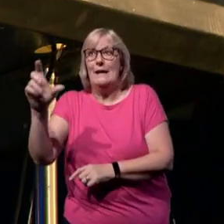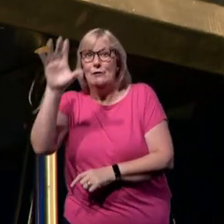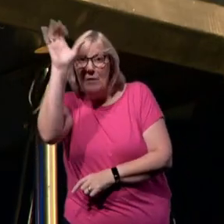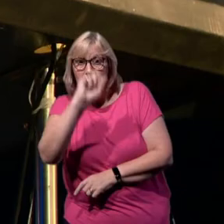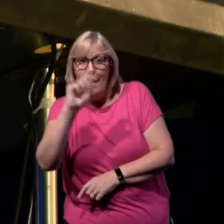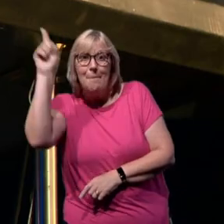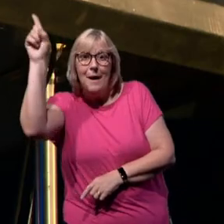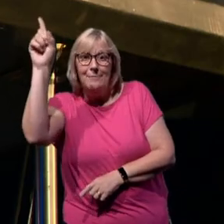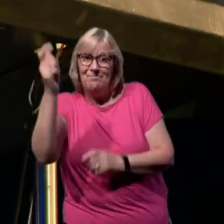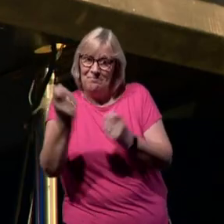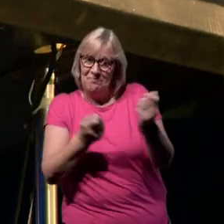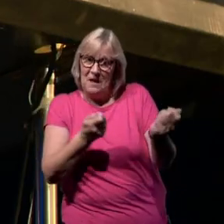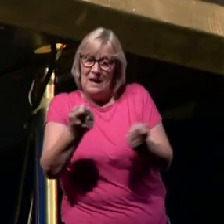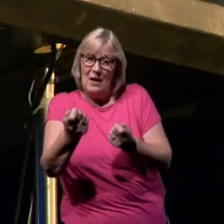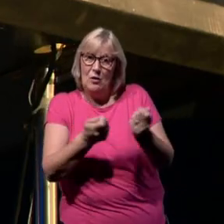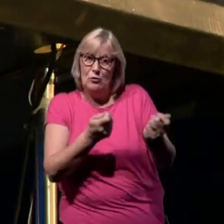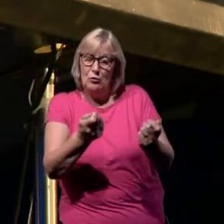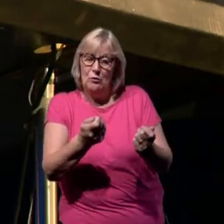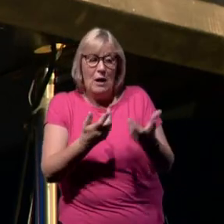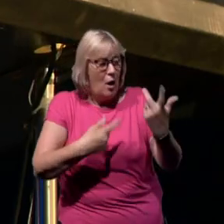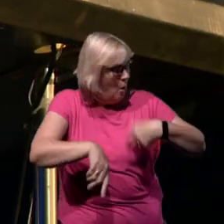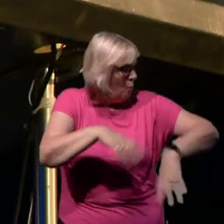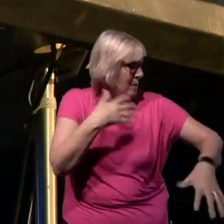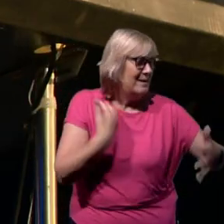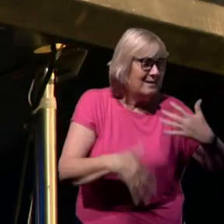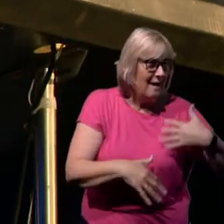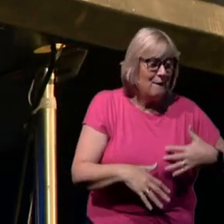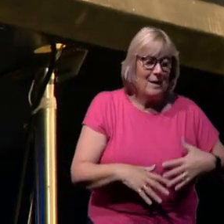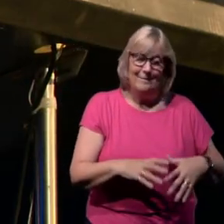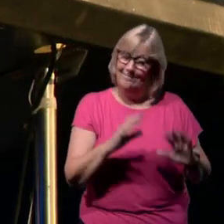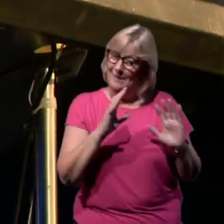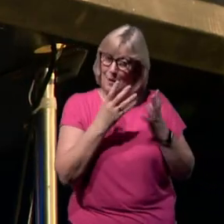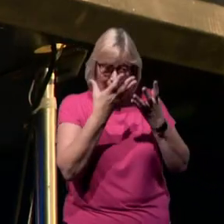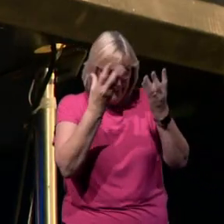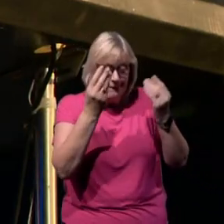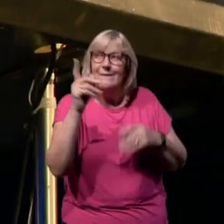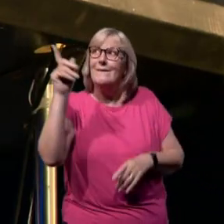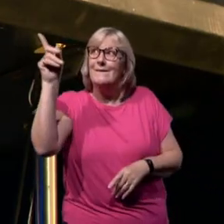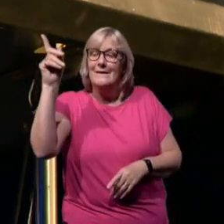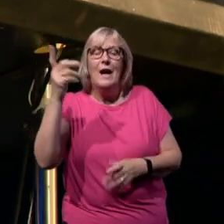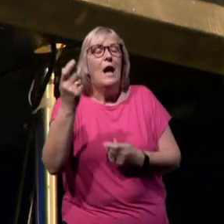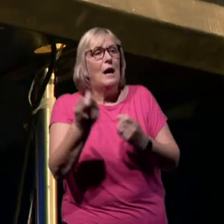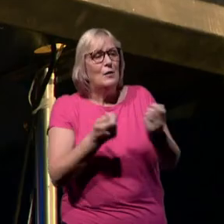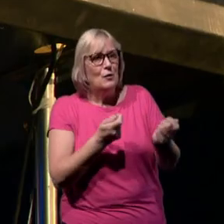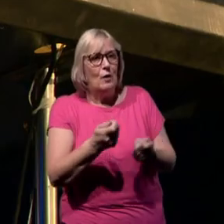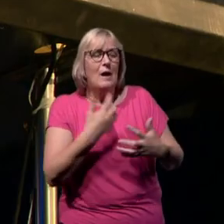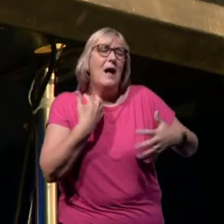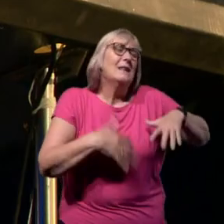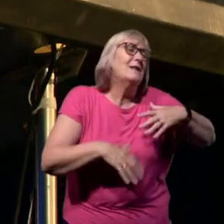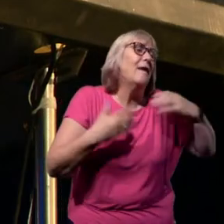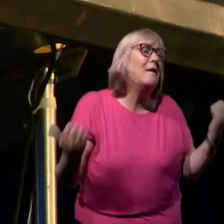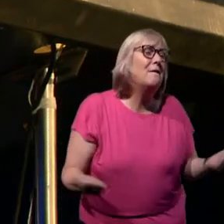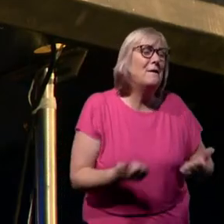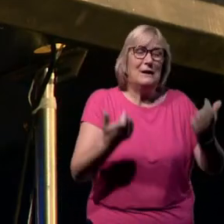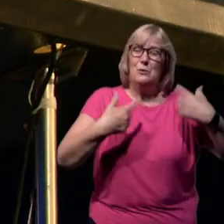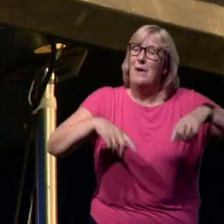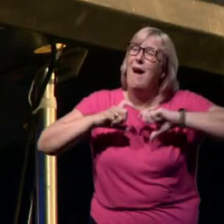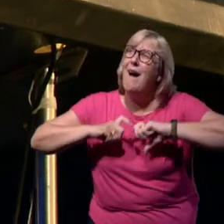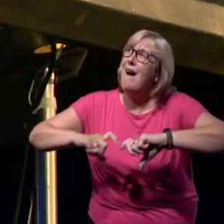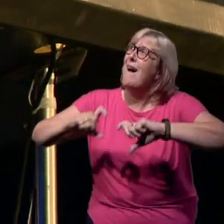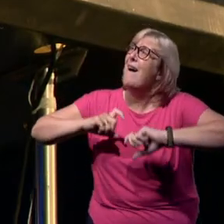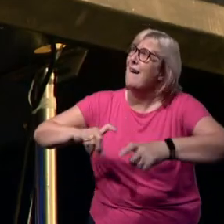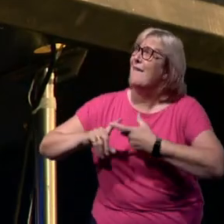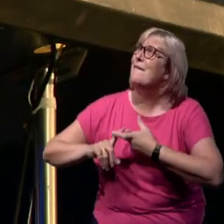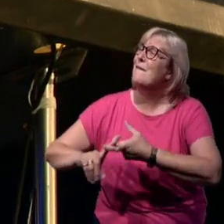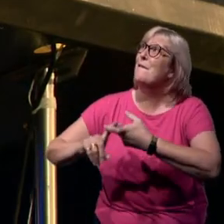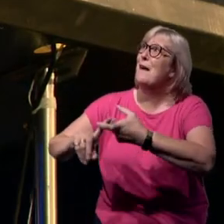control, even through suffering. And when it's over, if we stay faithful,